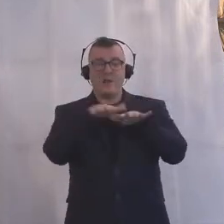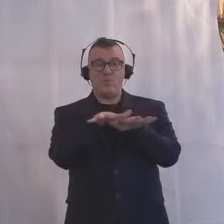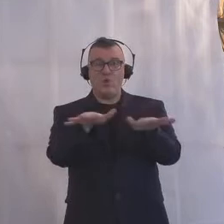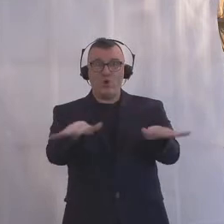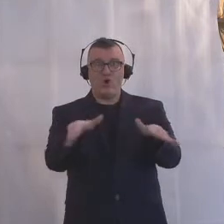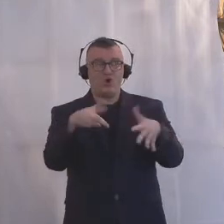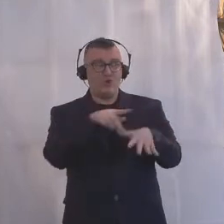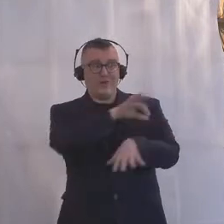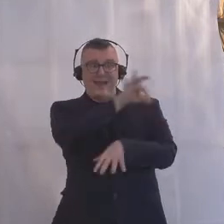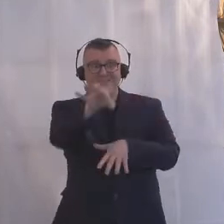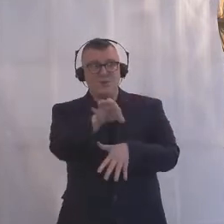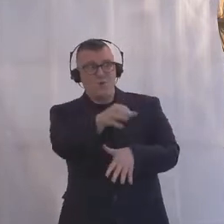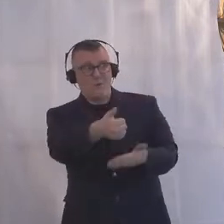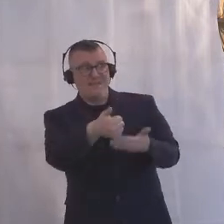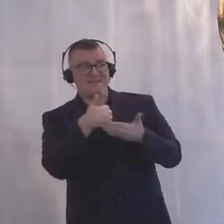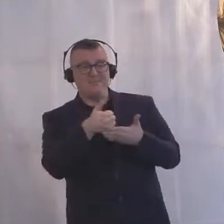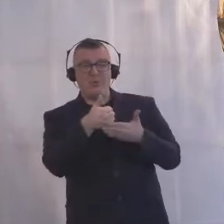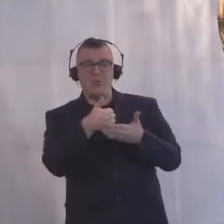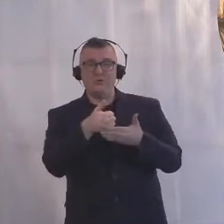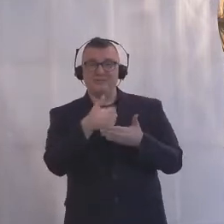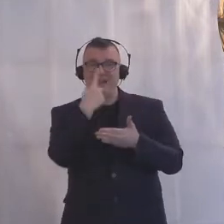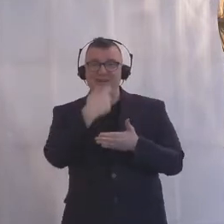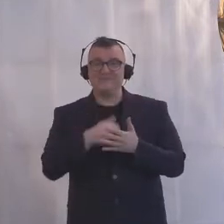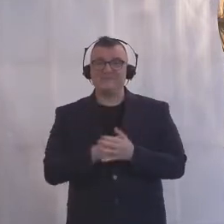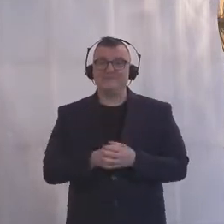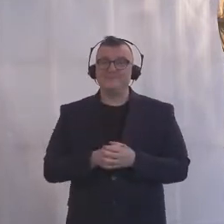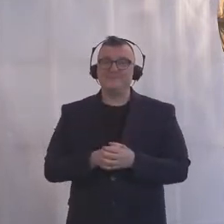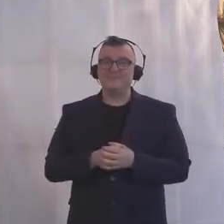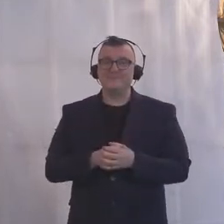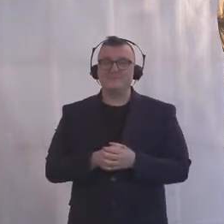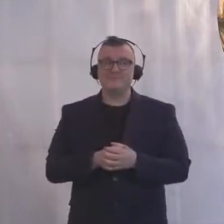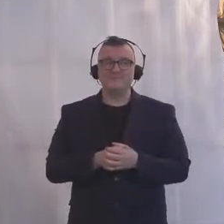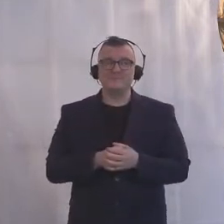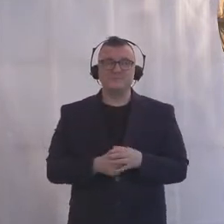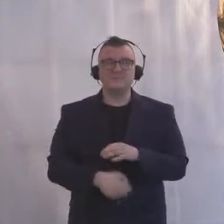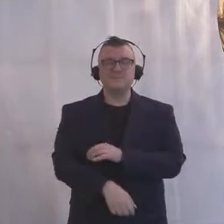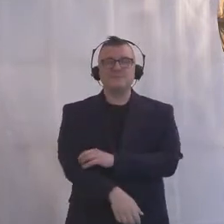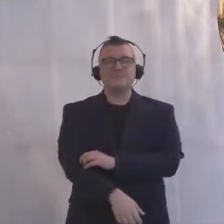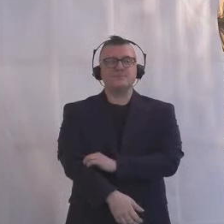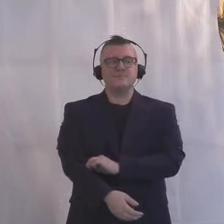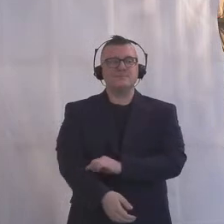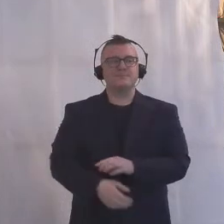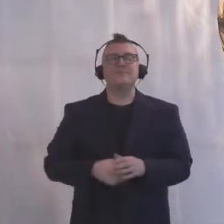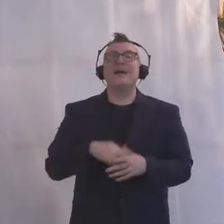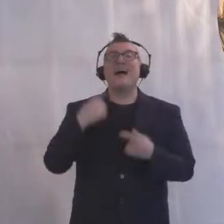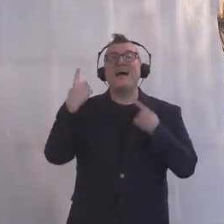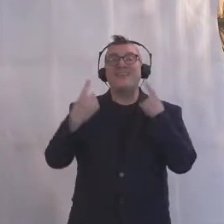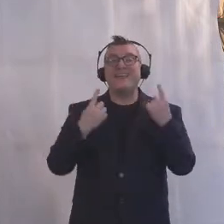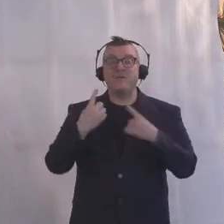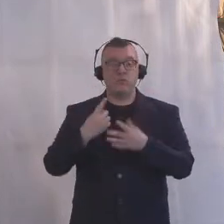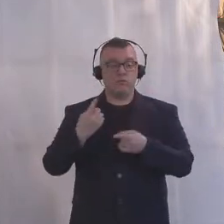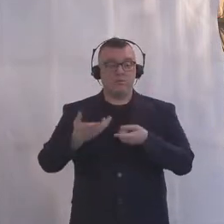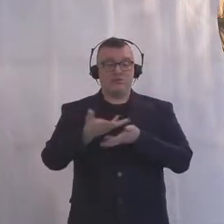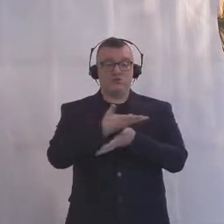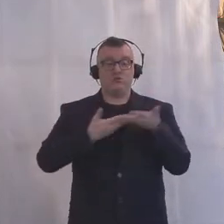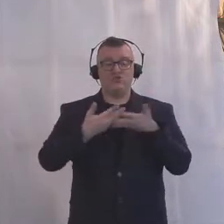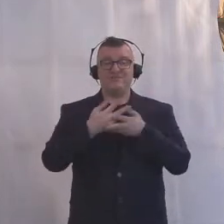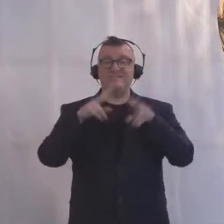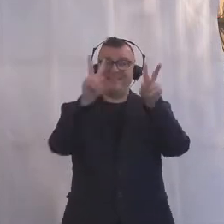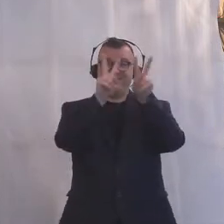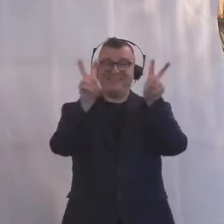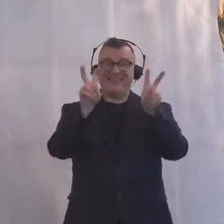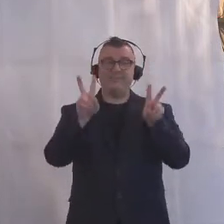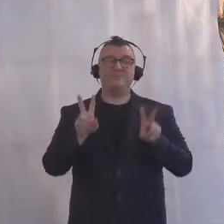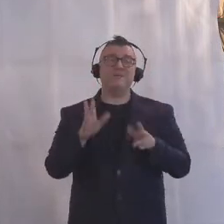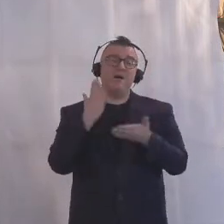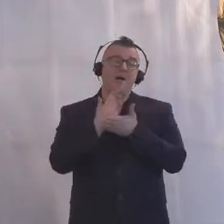you're in this community. Yes, so I think, Yvonne, what we found in our discussions actually is the themes are quite similar,